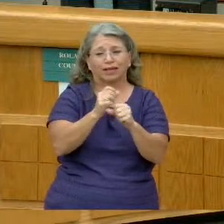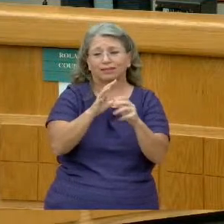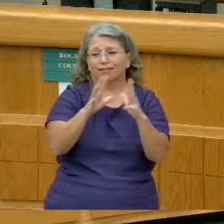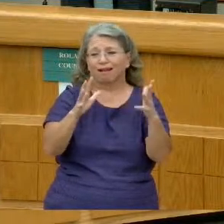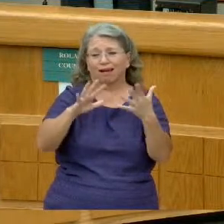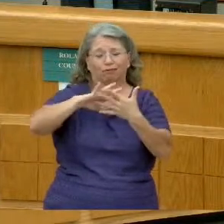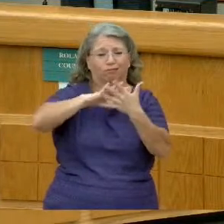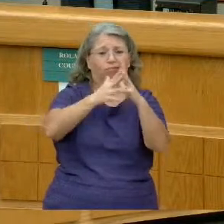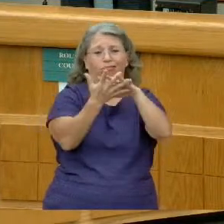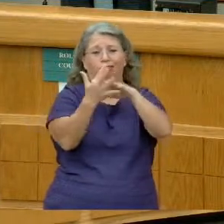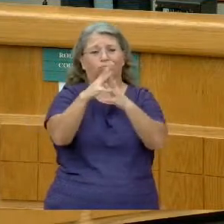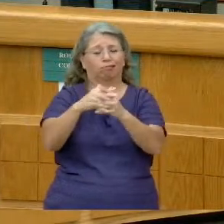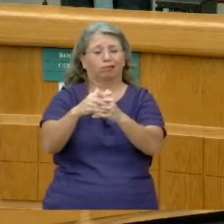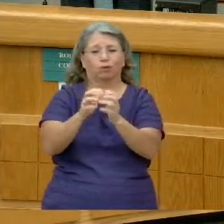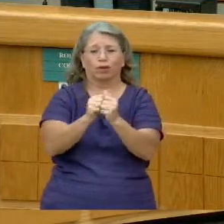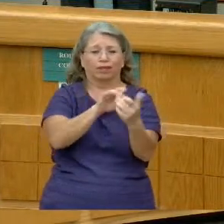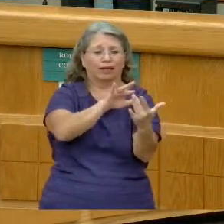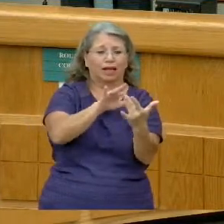sport.